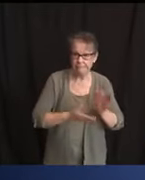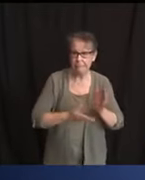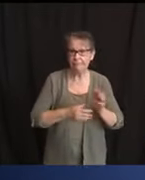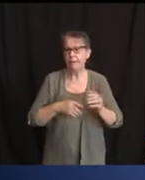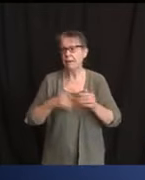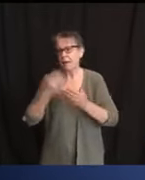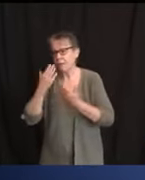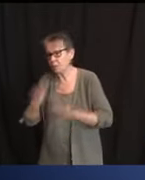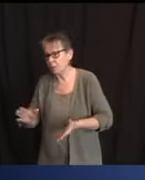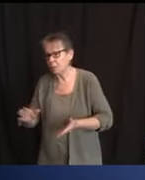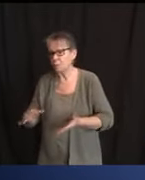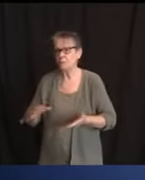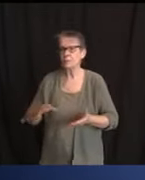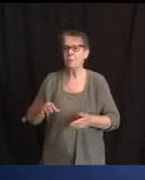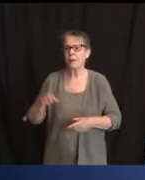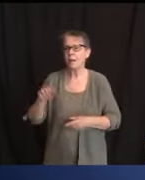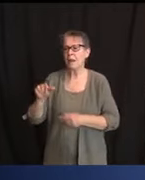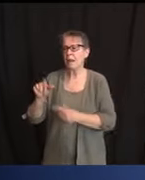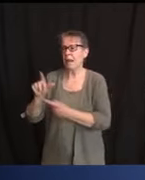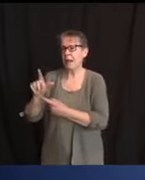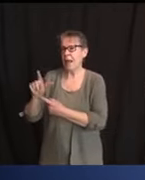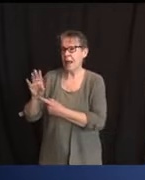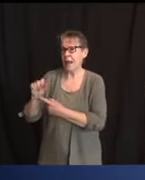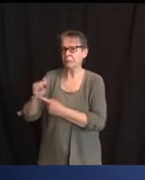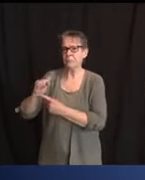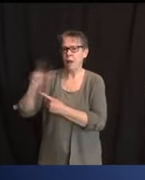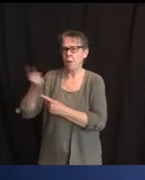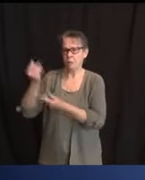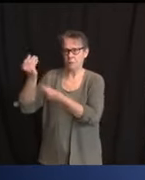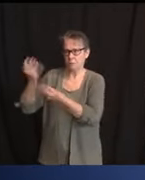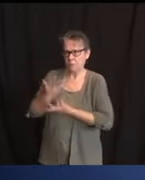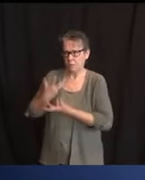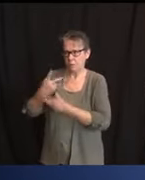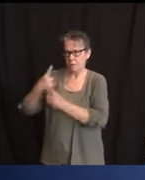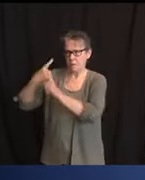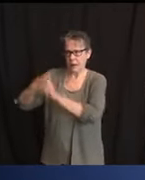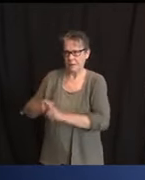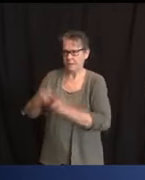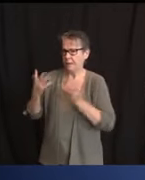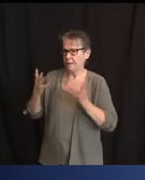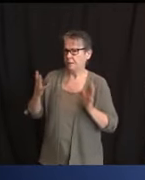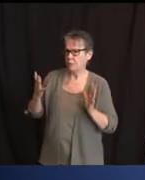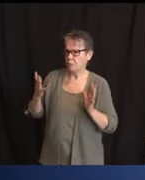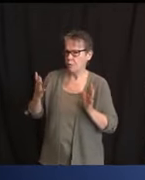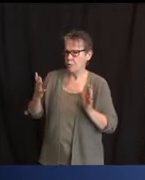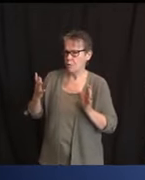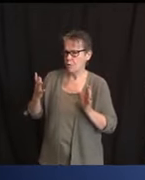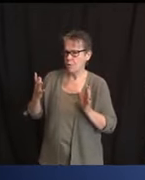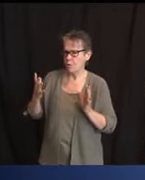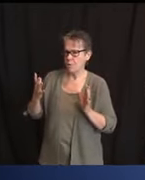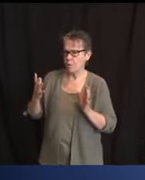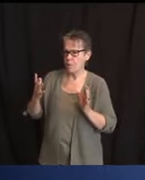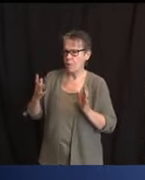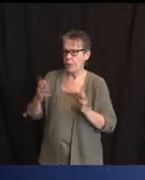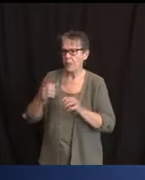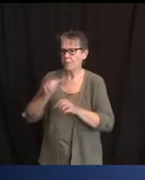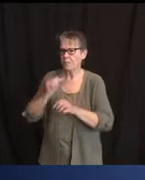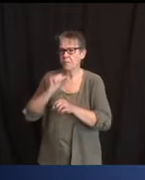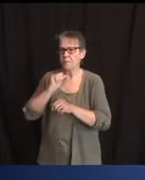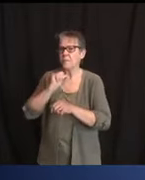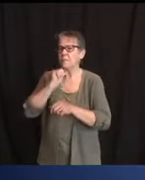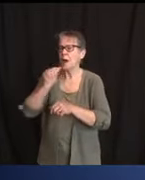regulations. They're much less used to reporting negatives. So when we began with COVID and we sent out the request to labs, hey, we